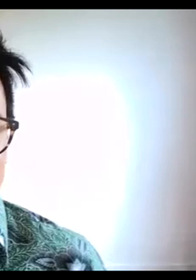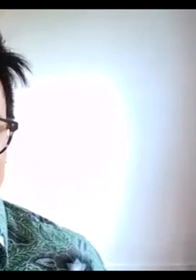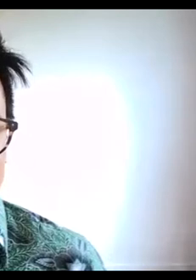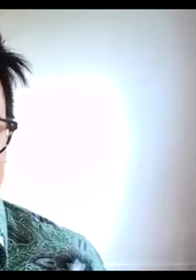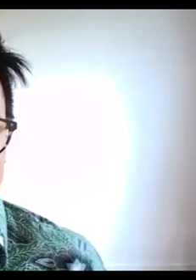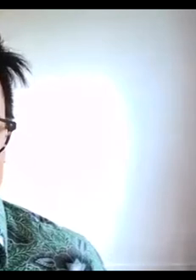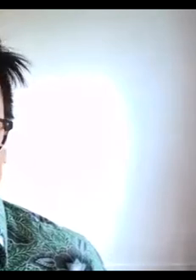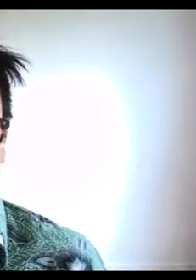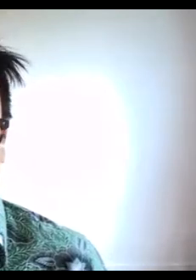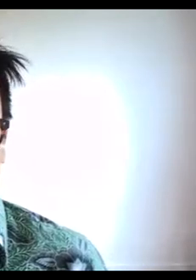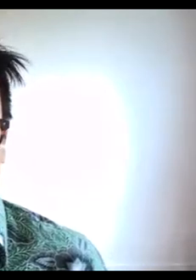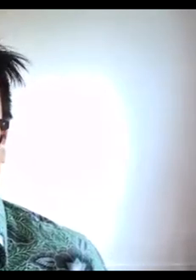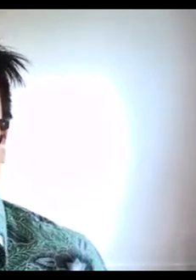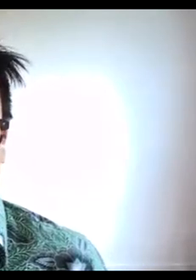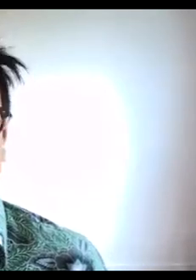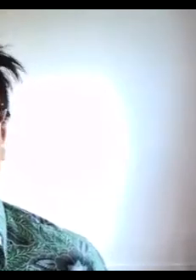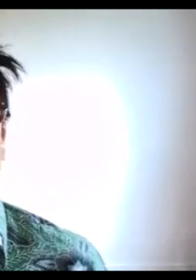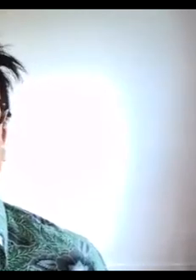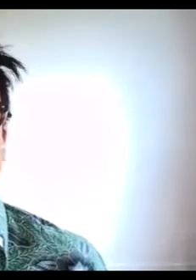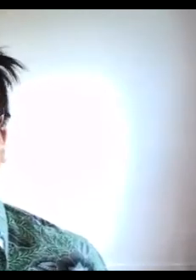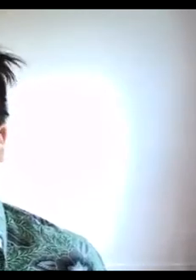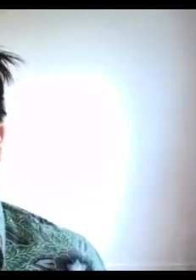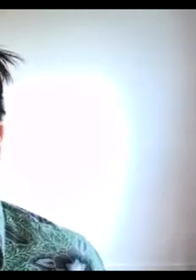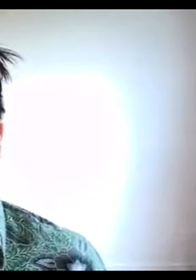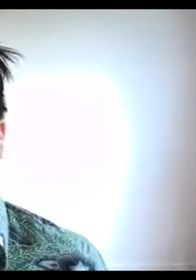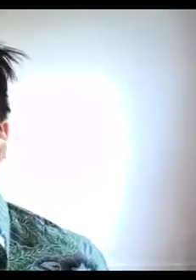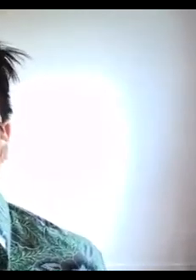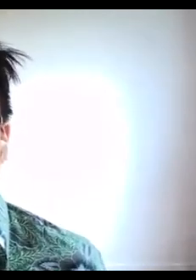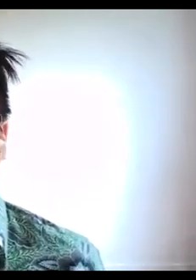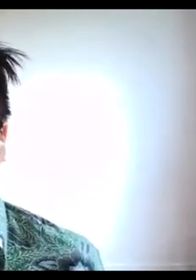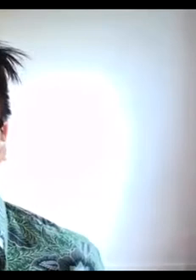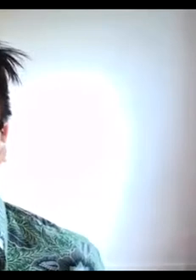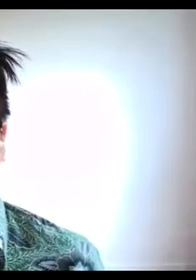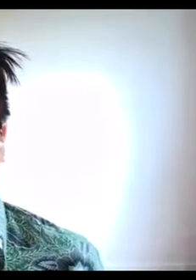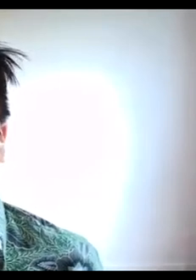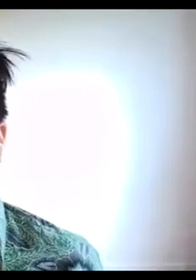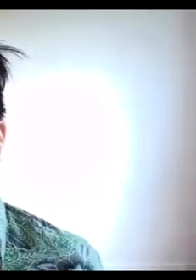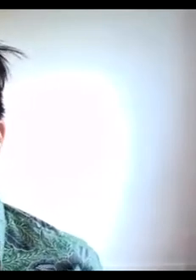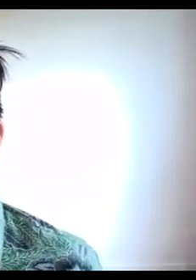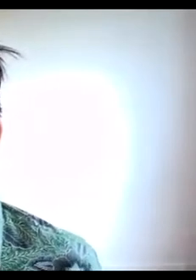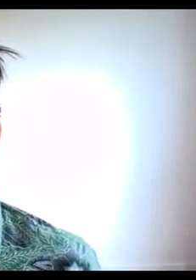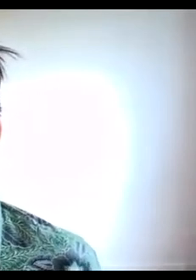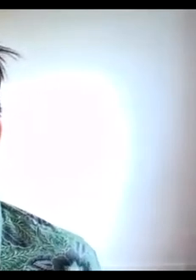I had paused it, so now it's back. Startling. Oh my God.